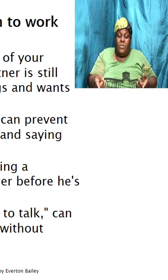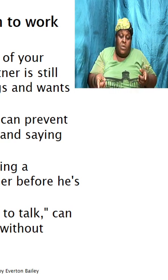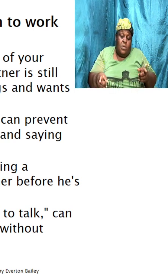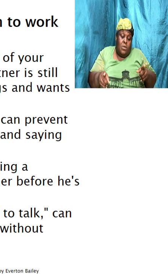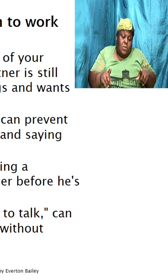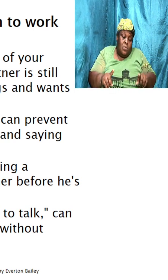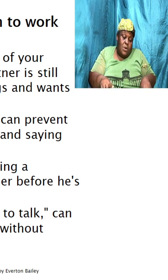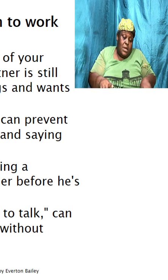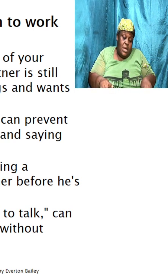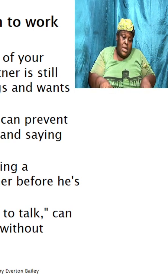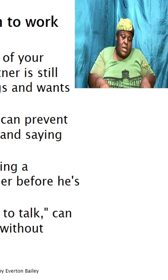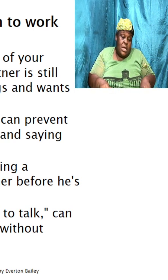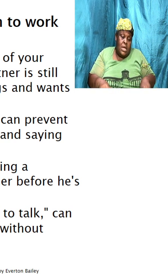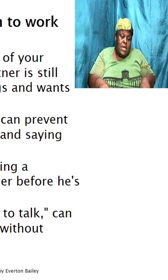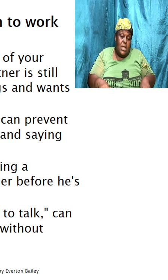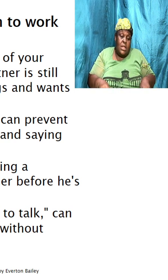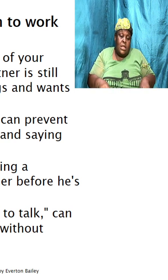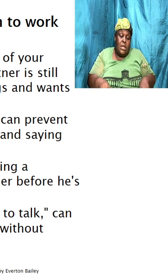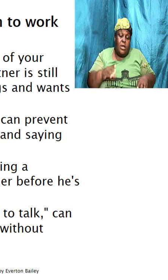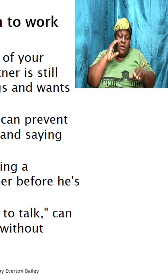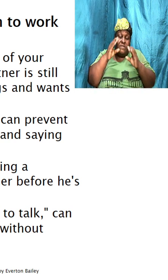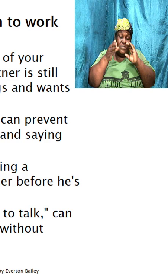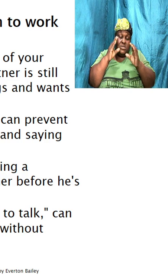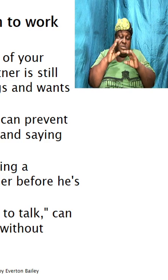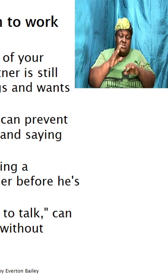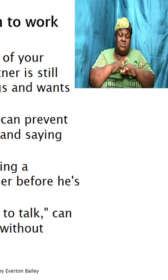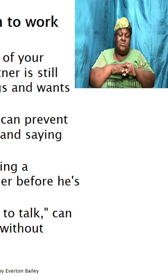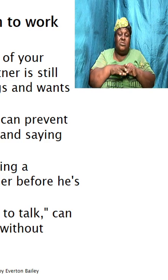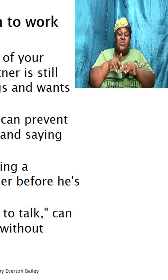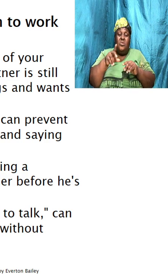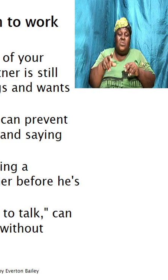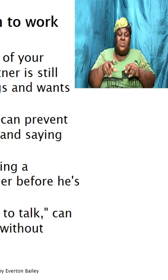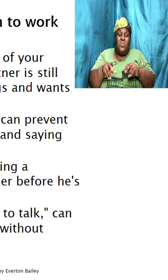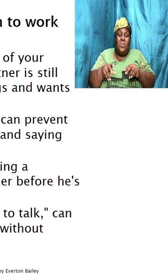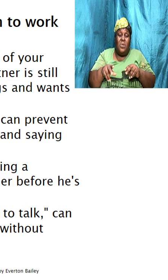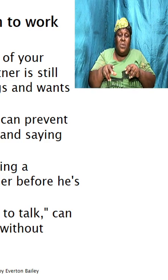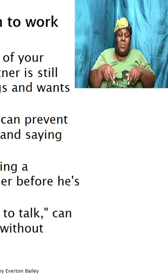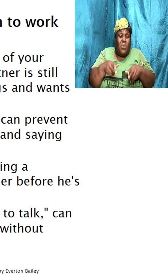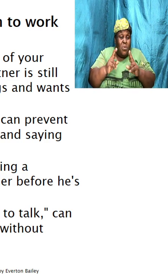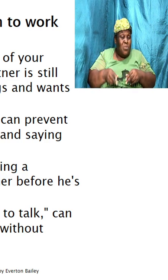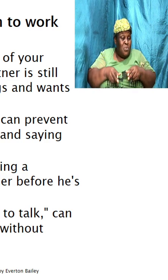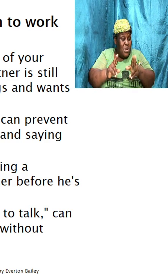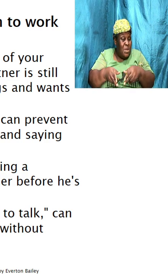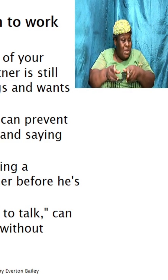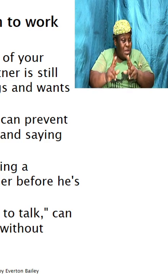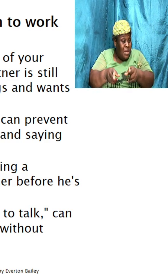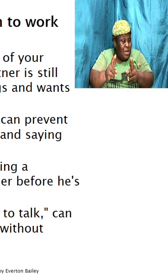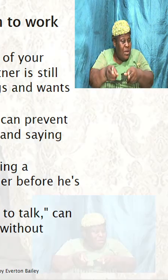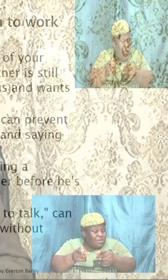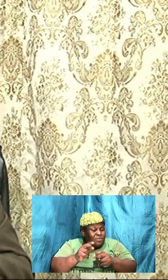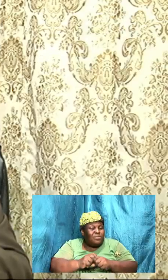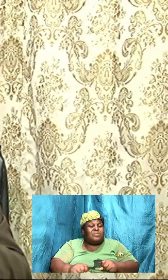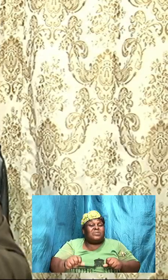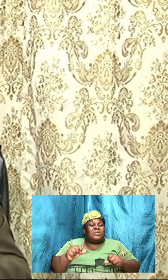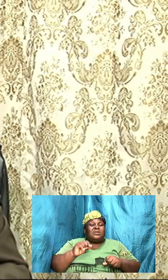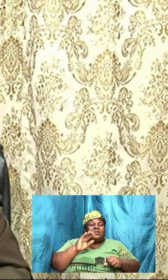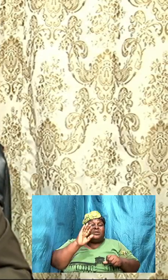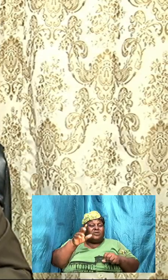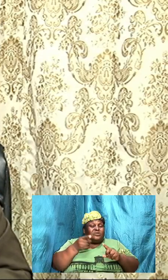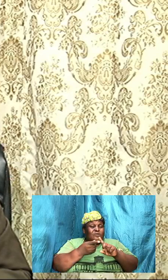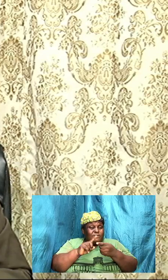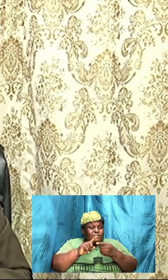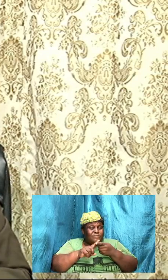is underway now, you are hurrying up your partner. So, instead of your partner completely